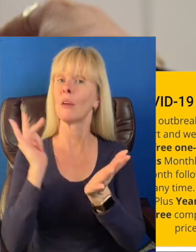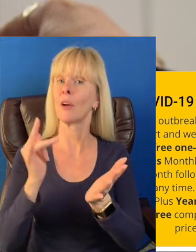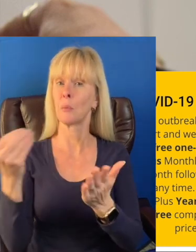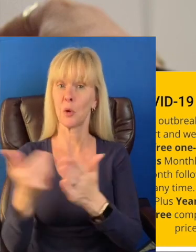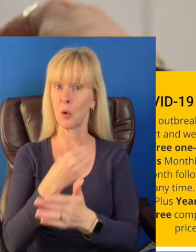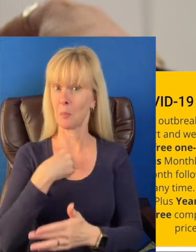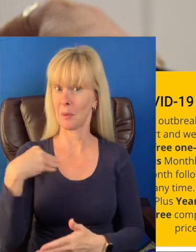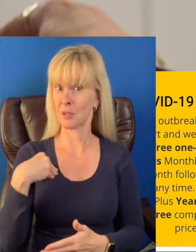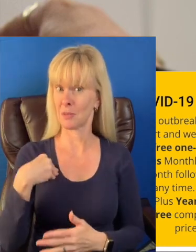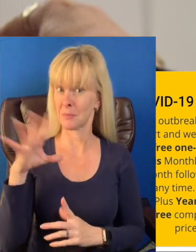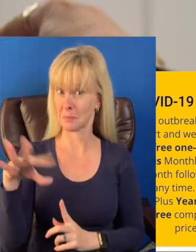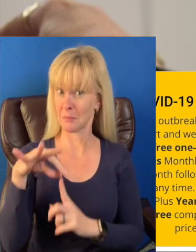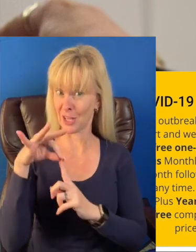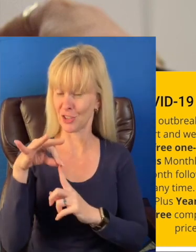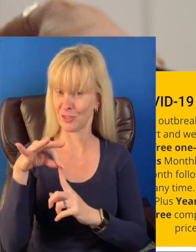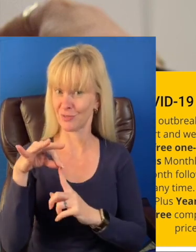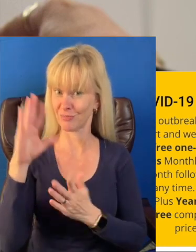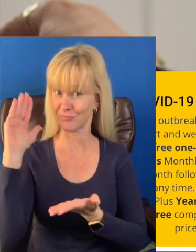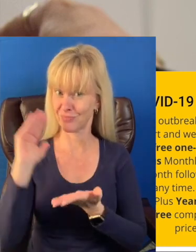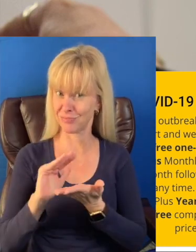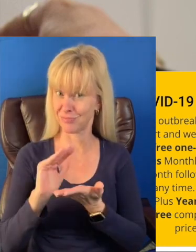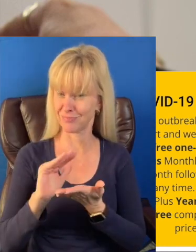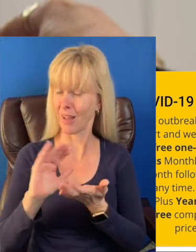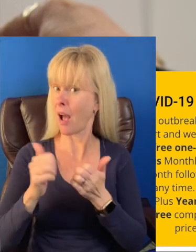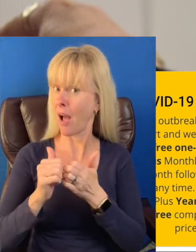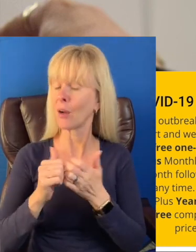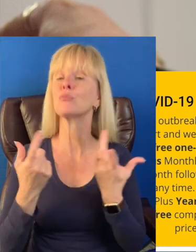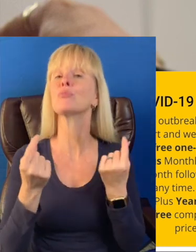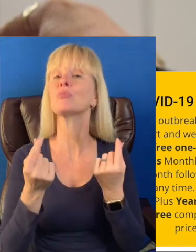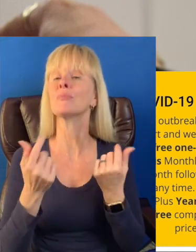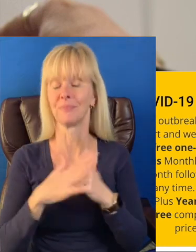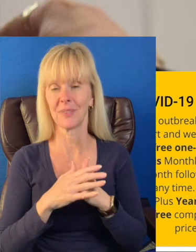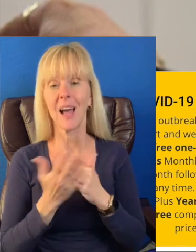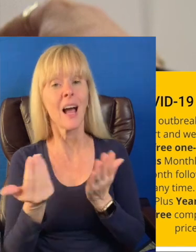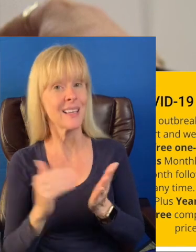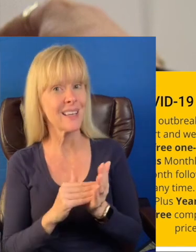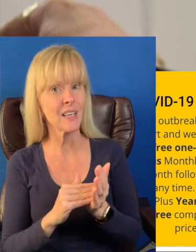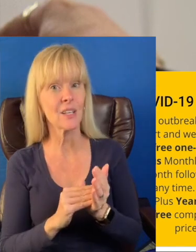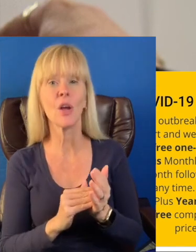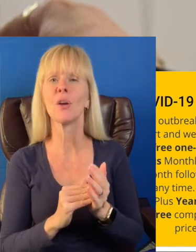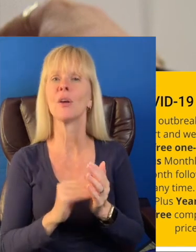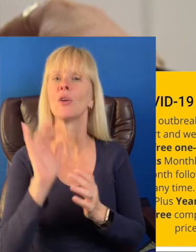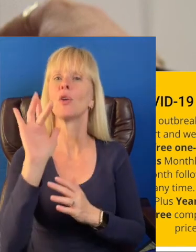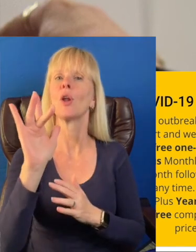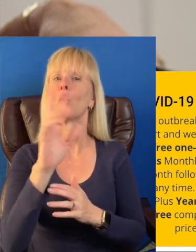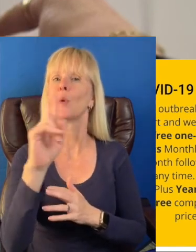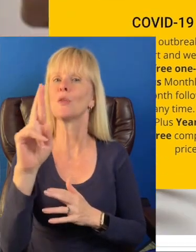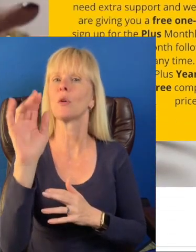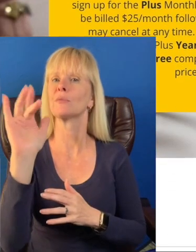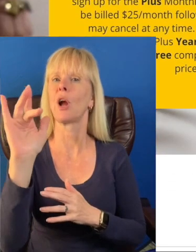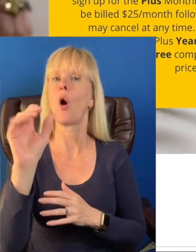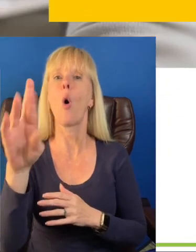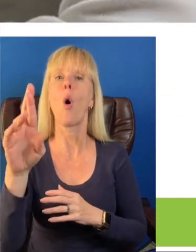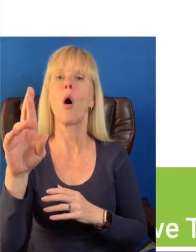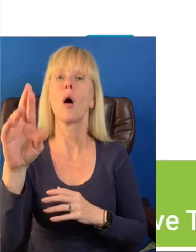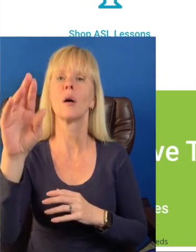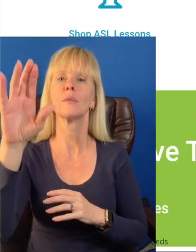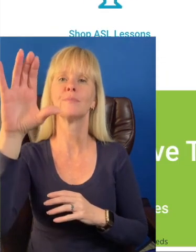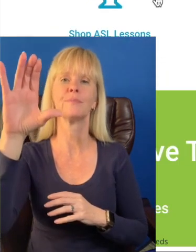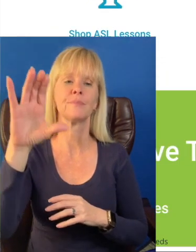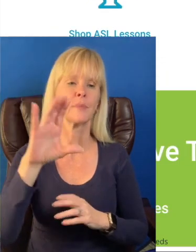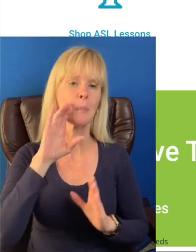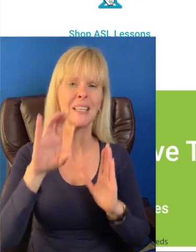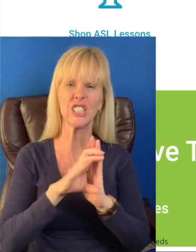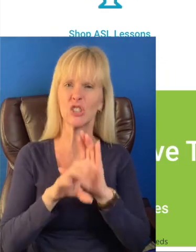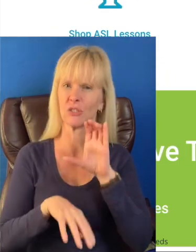membership special, this is how you do it. So you're going to go on up. Again, you can go to the resource tab, or you can scroll on down and